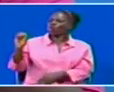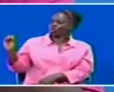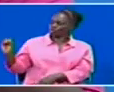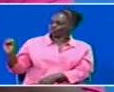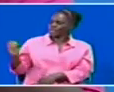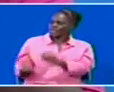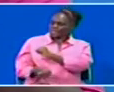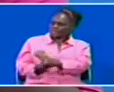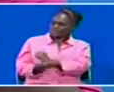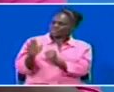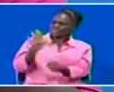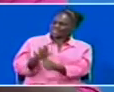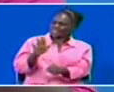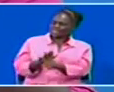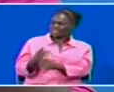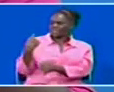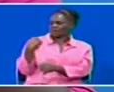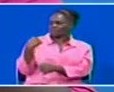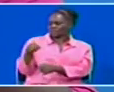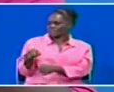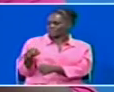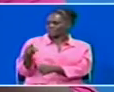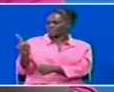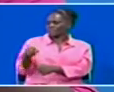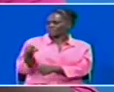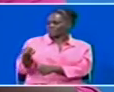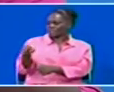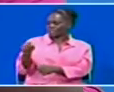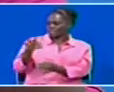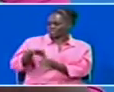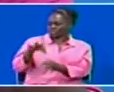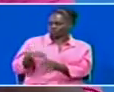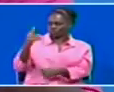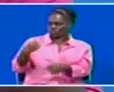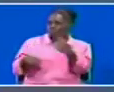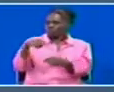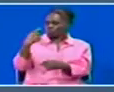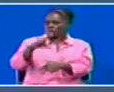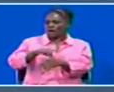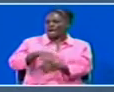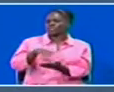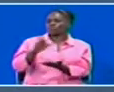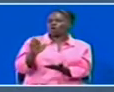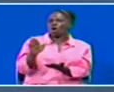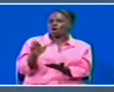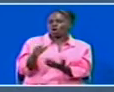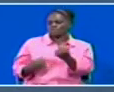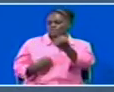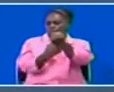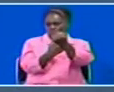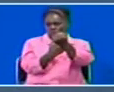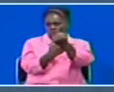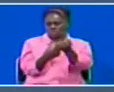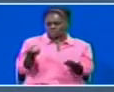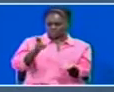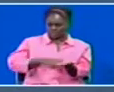bit, because some have said that this is where the election will be won, in terms of who can get more of their supporters